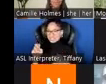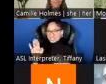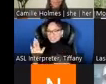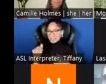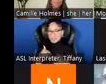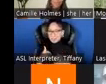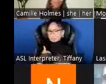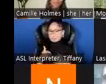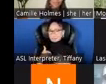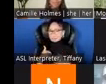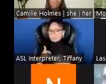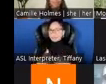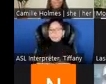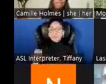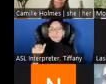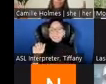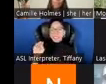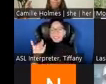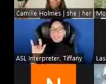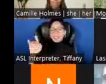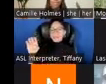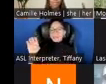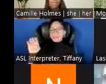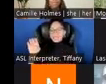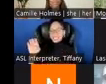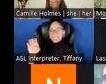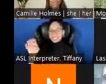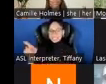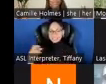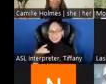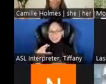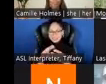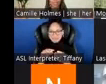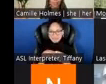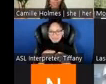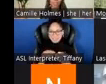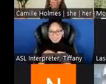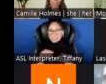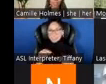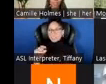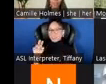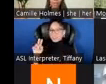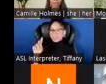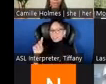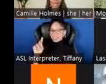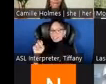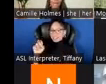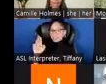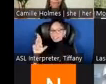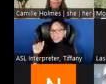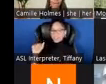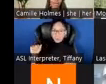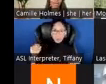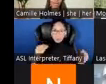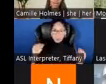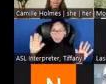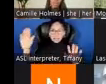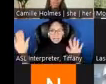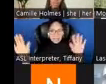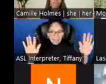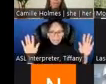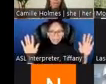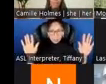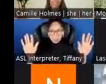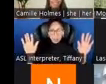I'll say I was making up a story about Deborah's hand movements because these are such big questions, right? Like, how do we